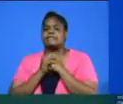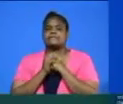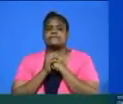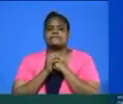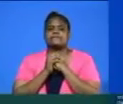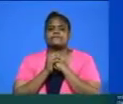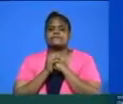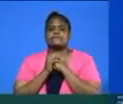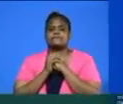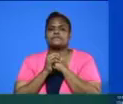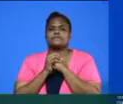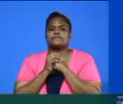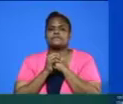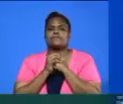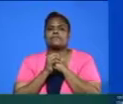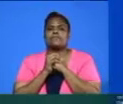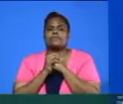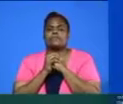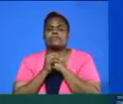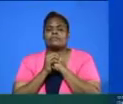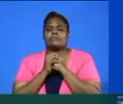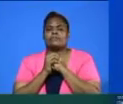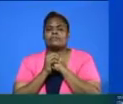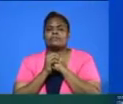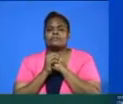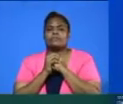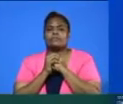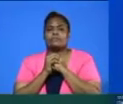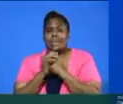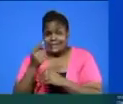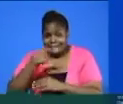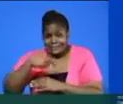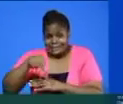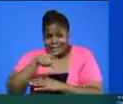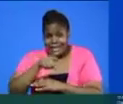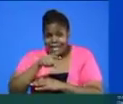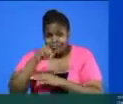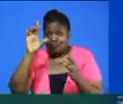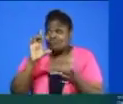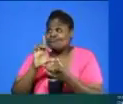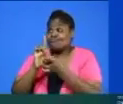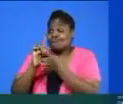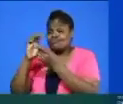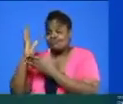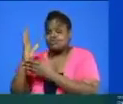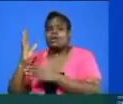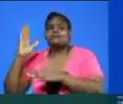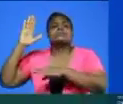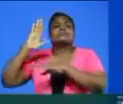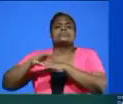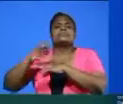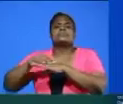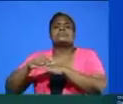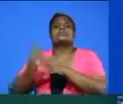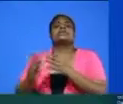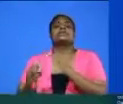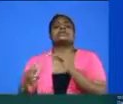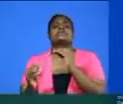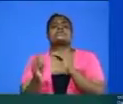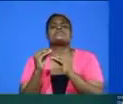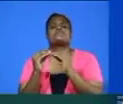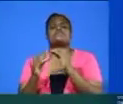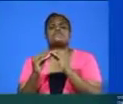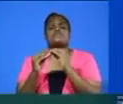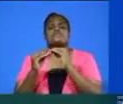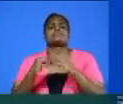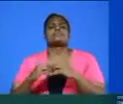The last day, remnant people, "They that shall be of thee shall be called the restorer